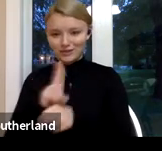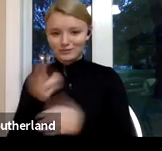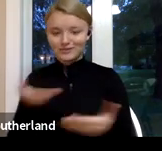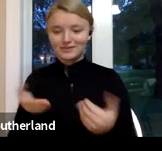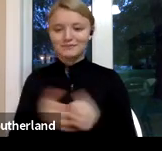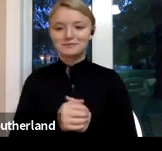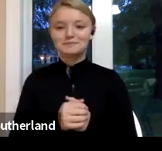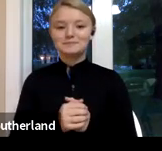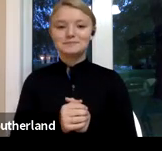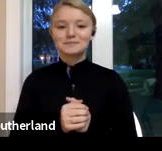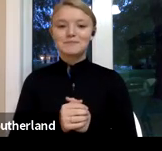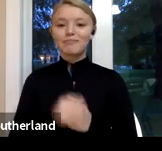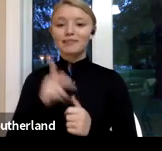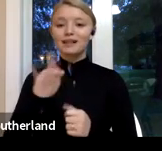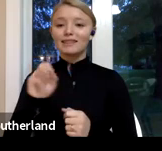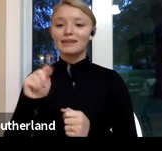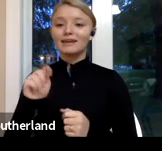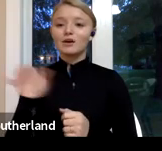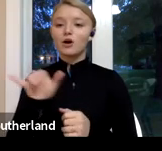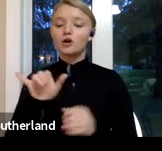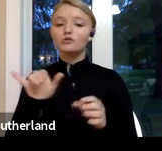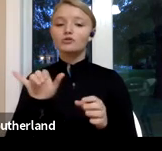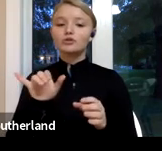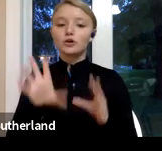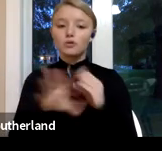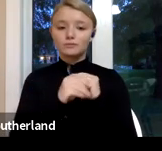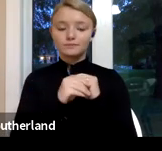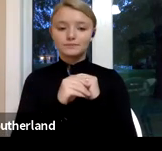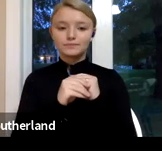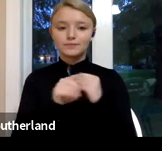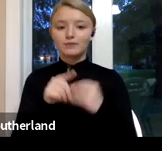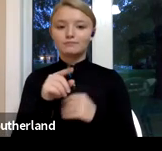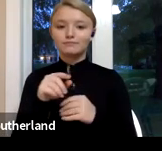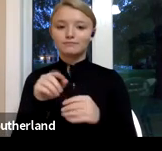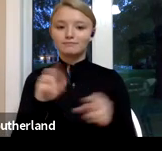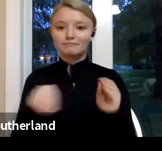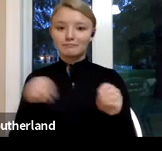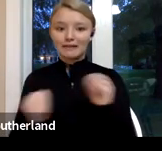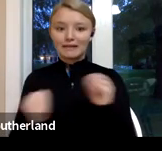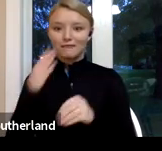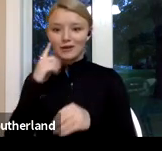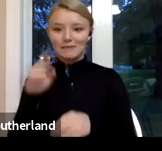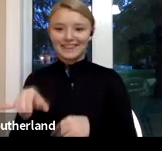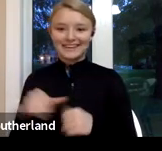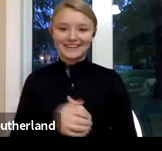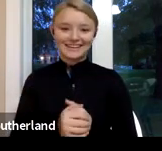The kit also comes with, oh, there's the animation. Forgot about it.